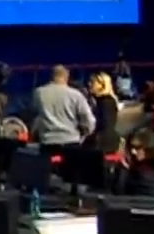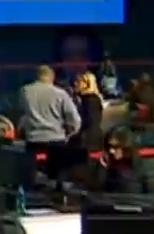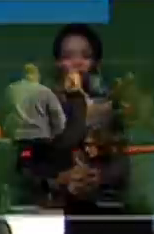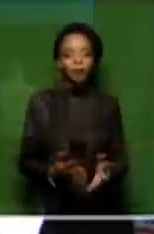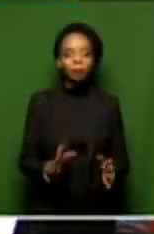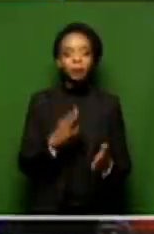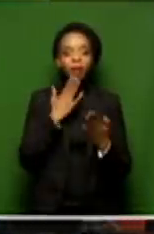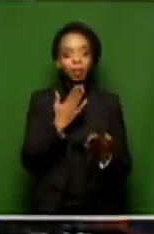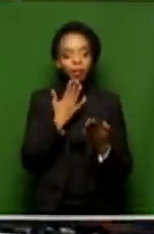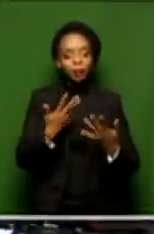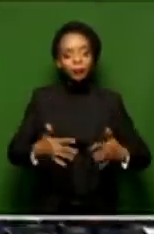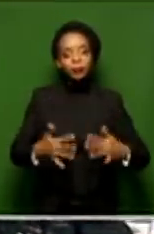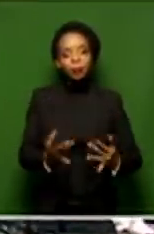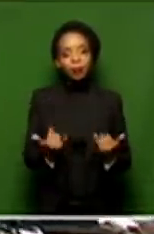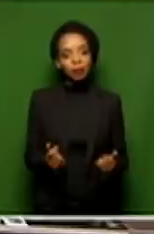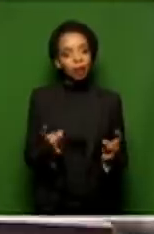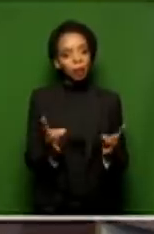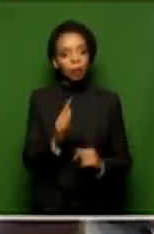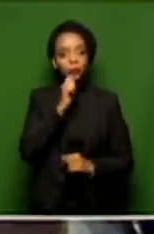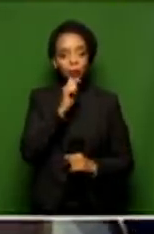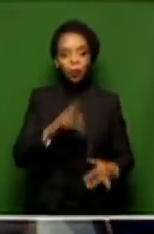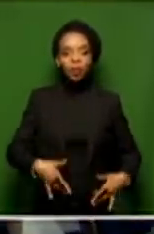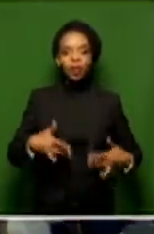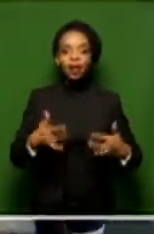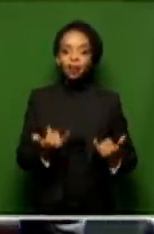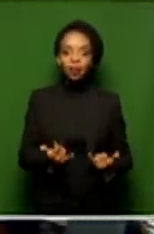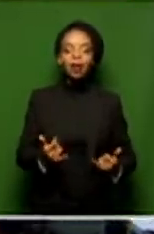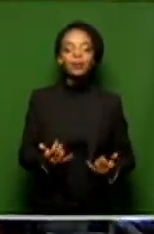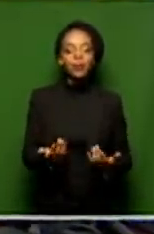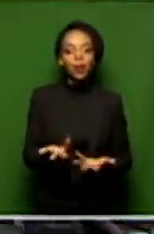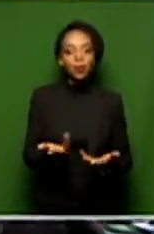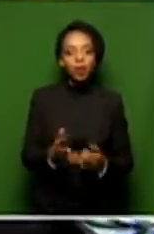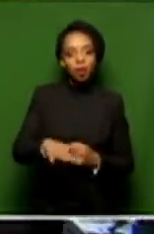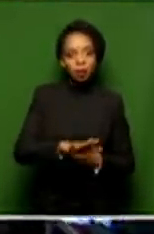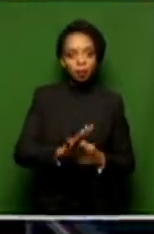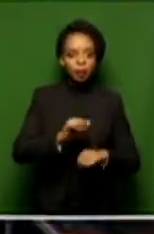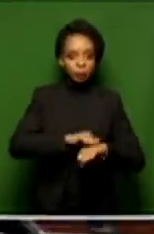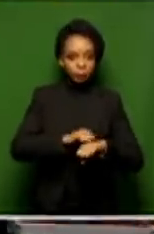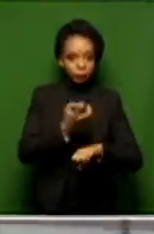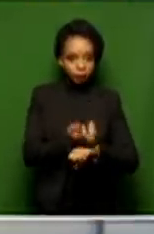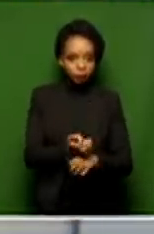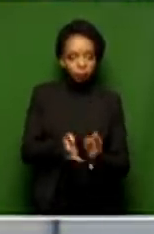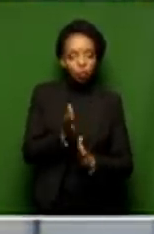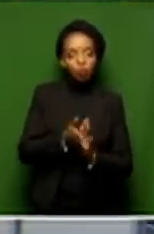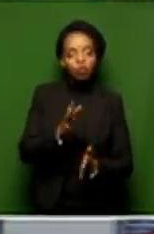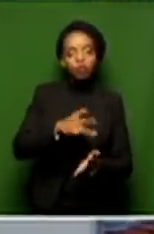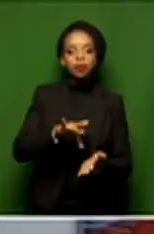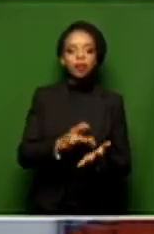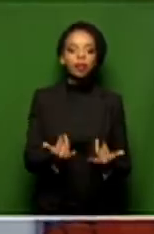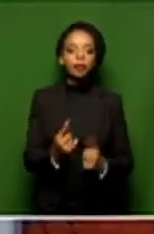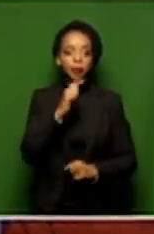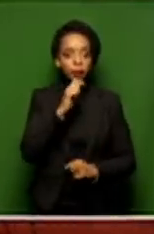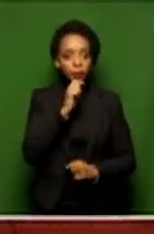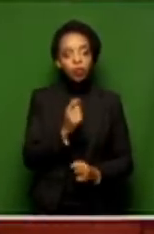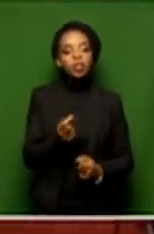And thank you so much for tuning in to Morning Live. We're coming to you live from the Results Operations Center this morning. And today, it's all about the